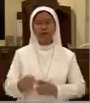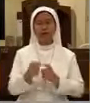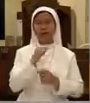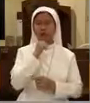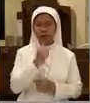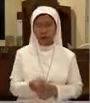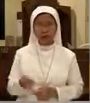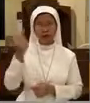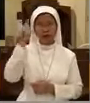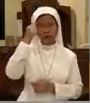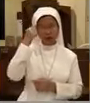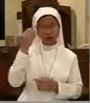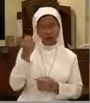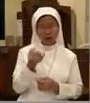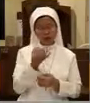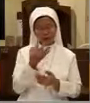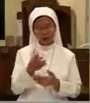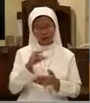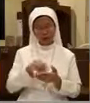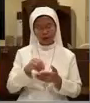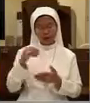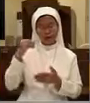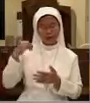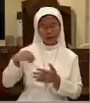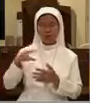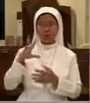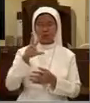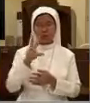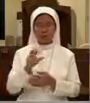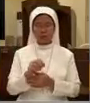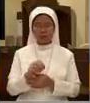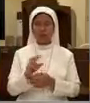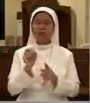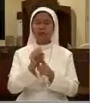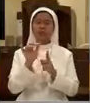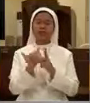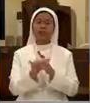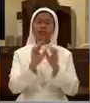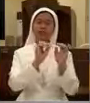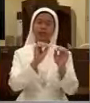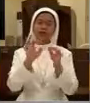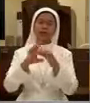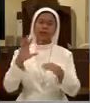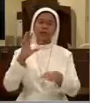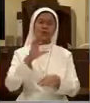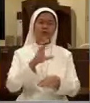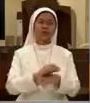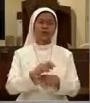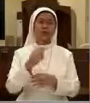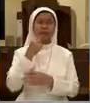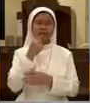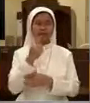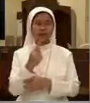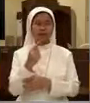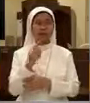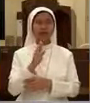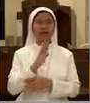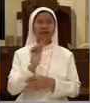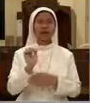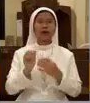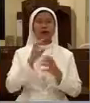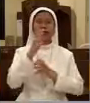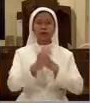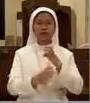alone? The social teachings of the church, that the goods of the earth must